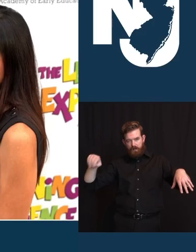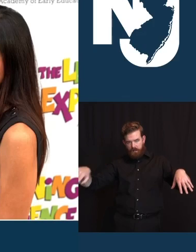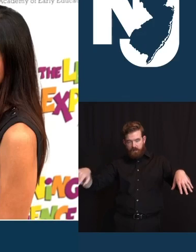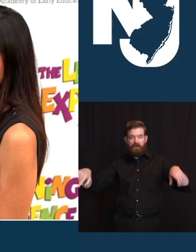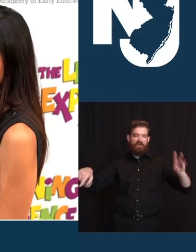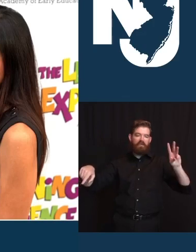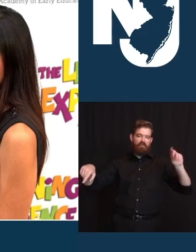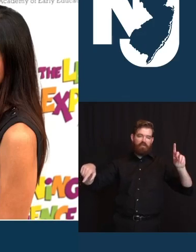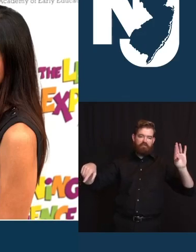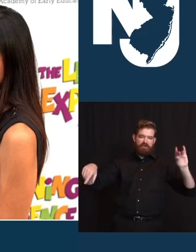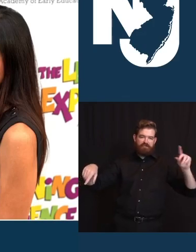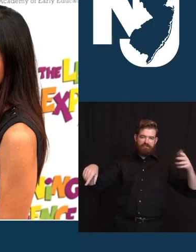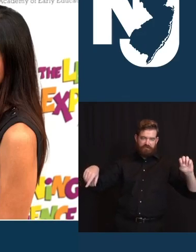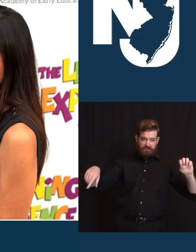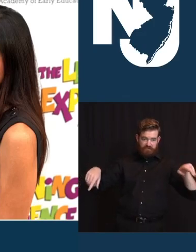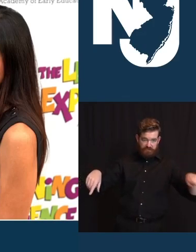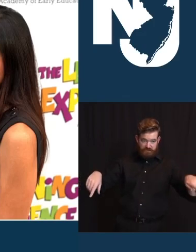200 before